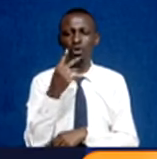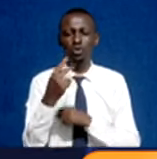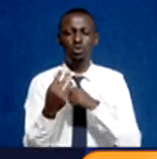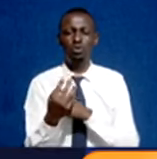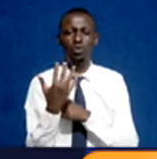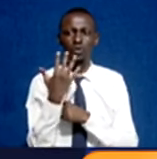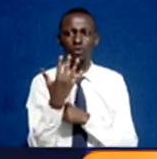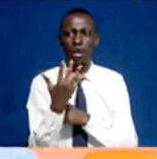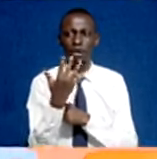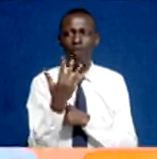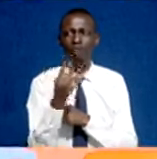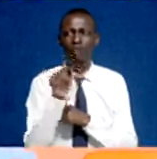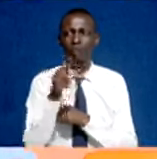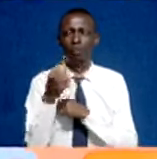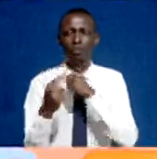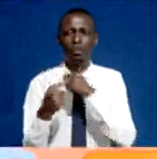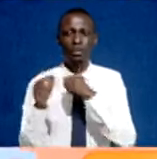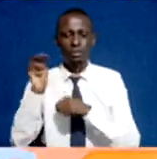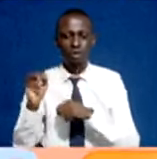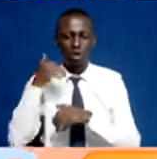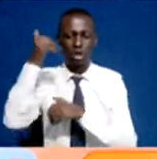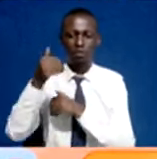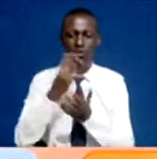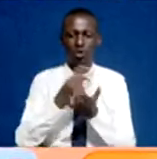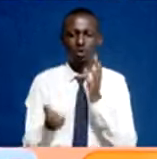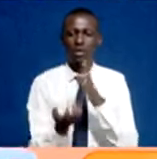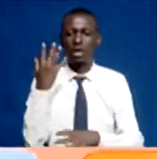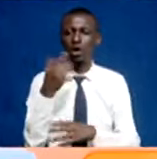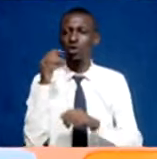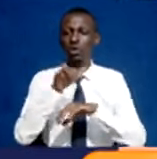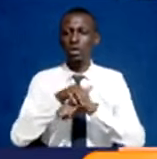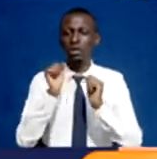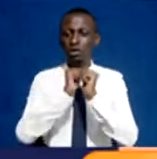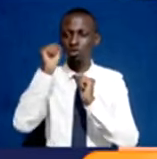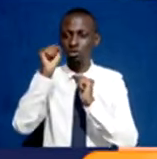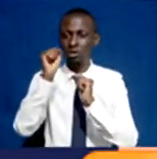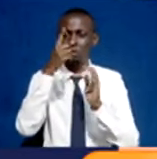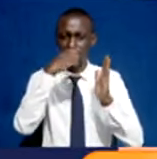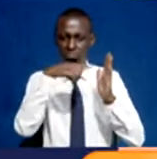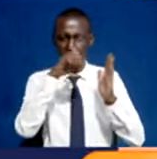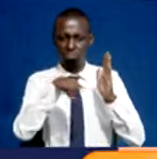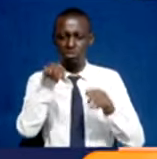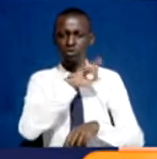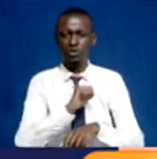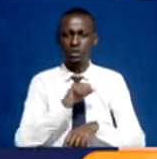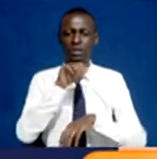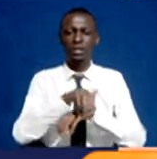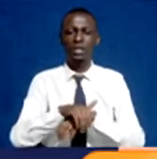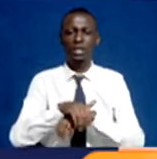was launched and awaits a lucky winner who will predict the 15 out of 15 matches correctly to